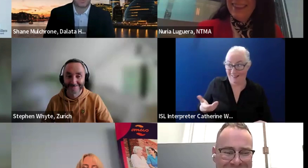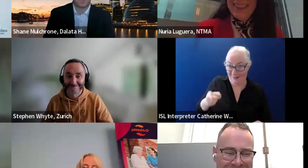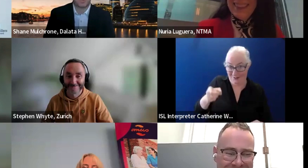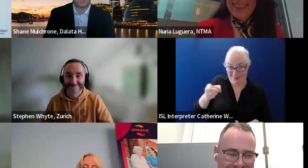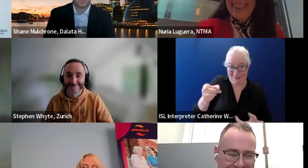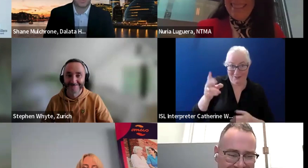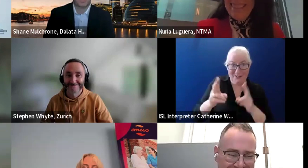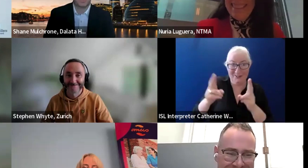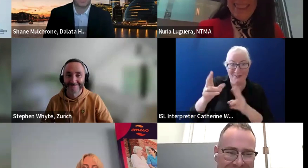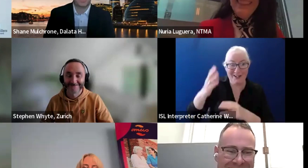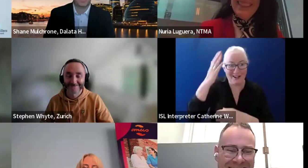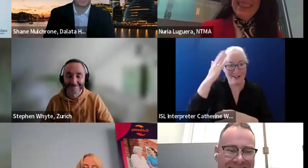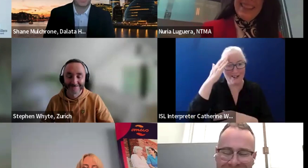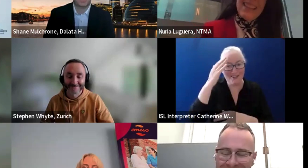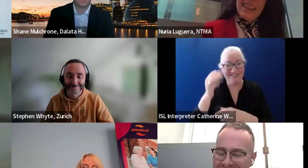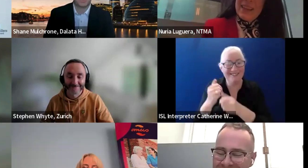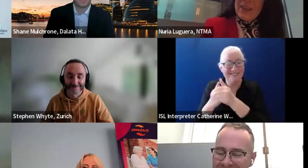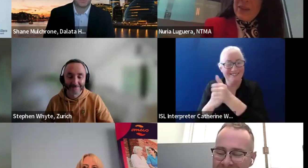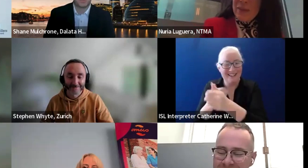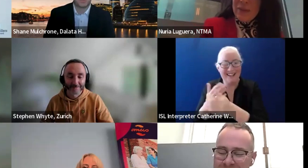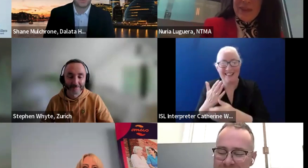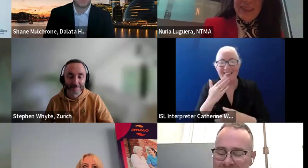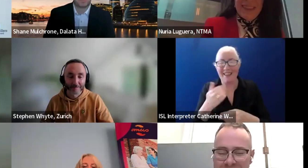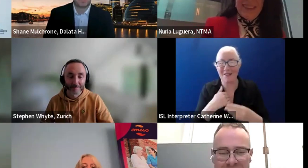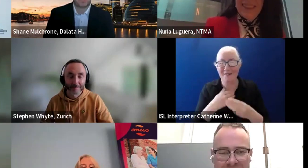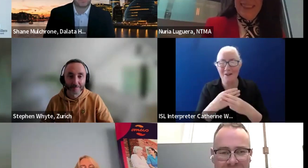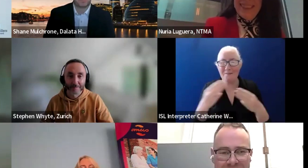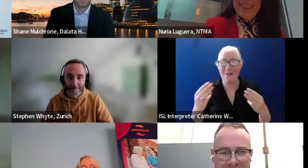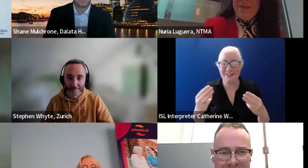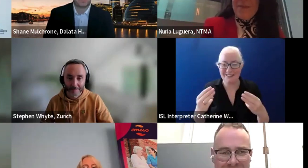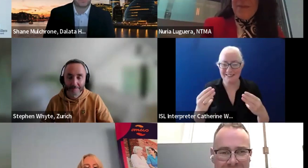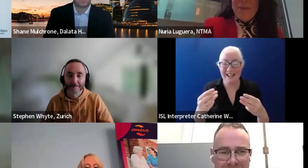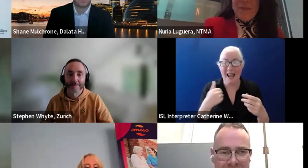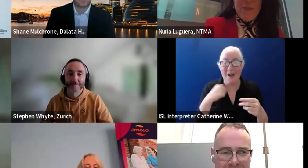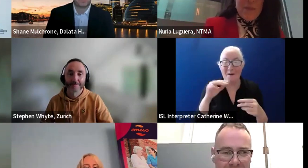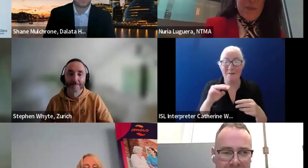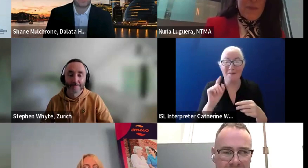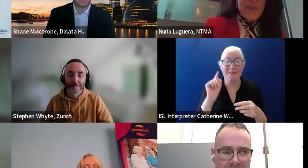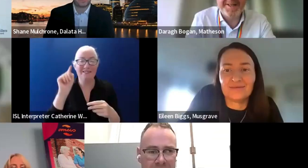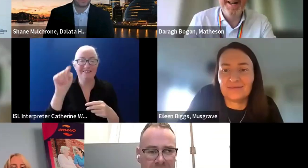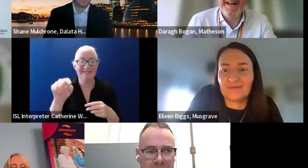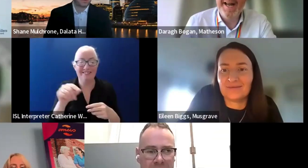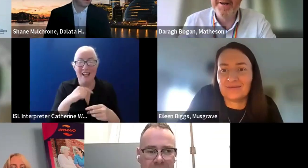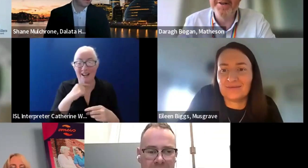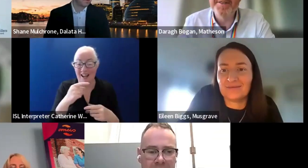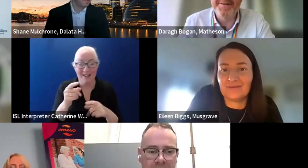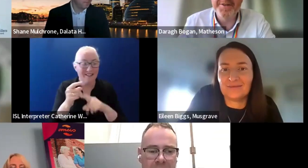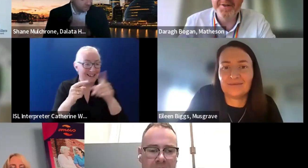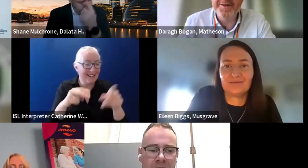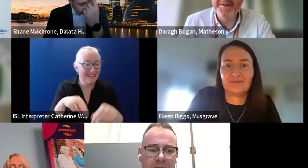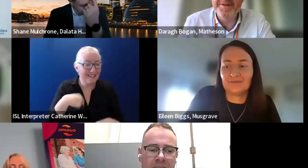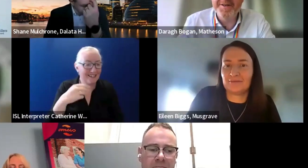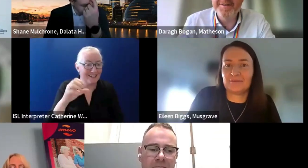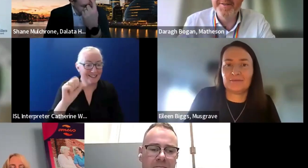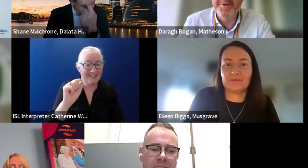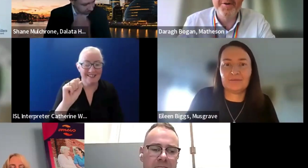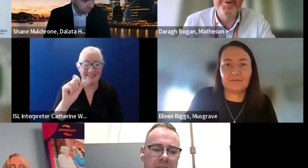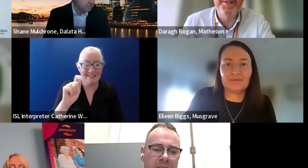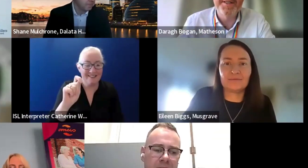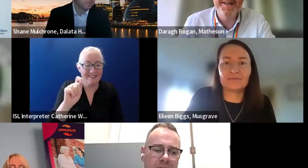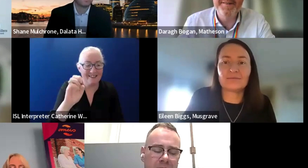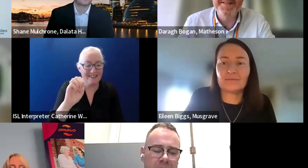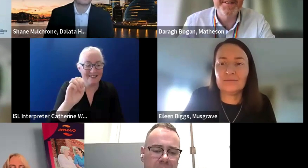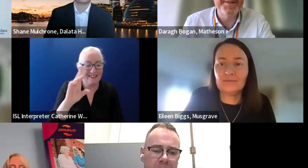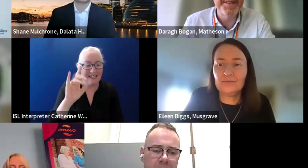A learning day for everybody. Thank you very much indeed. Thank you. Stephen, if I could come to you next, please. Stephen White from Zurich. Stephen,